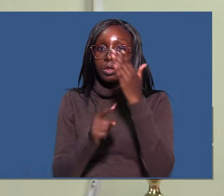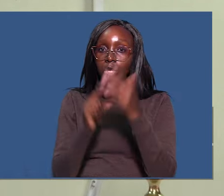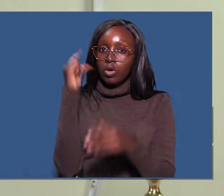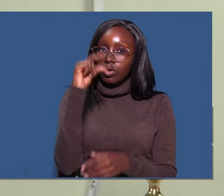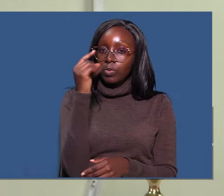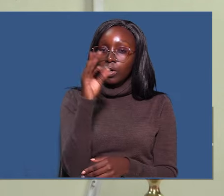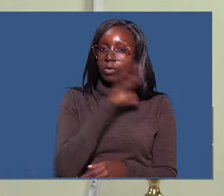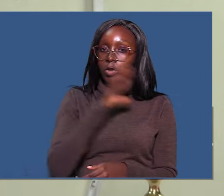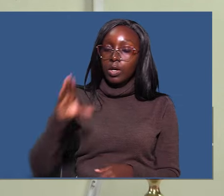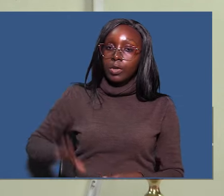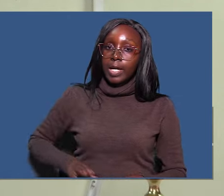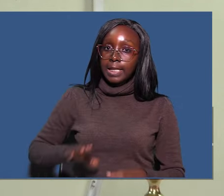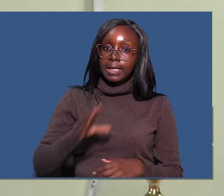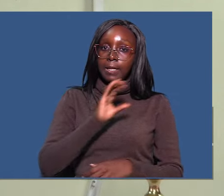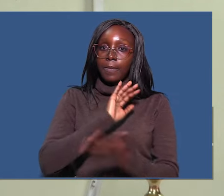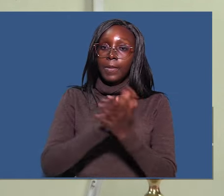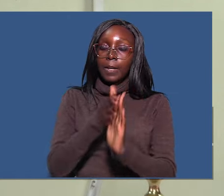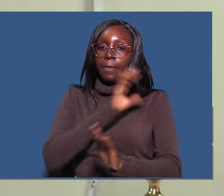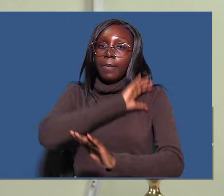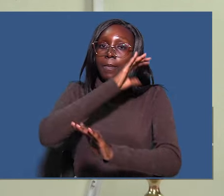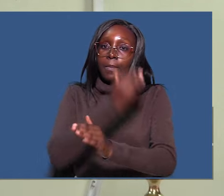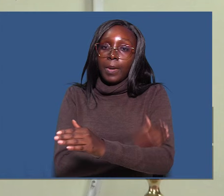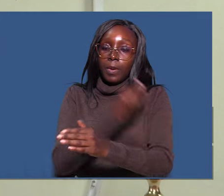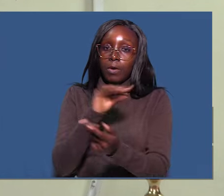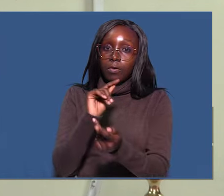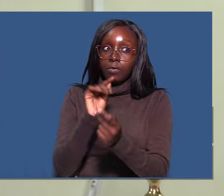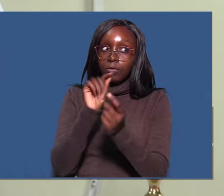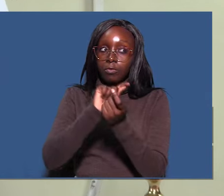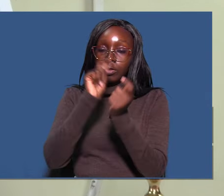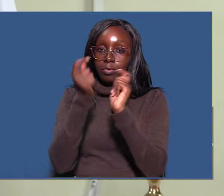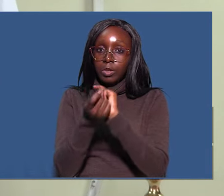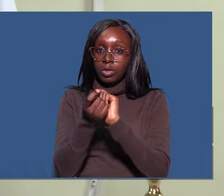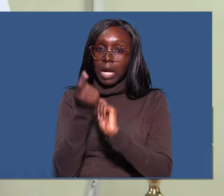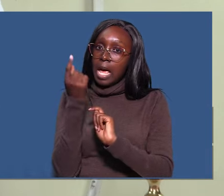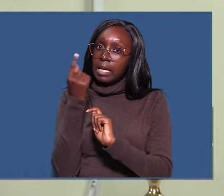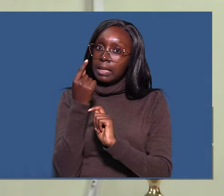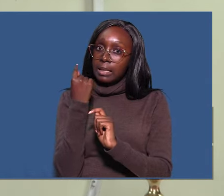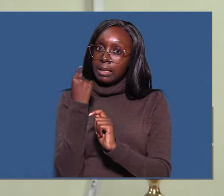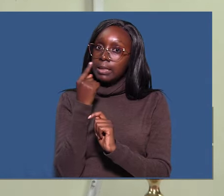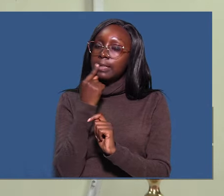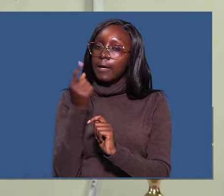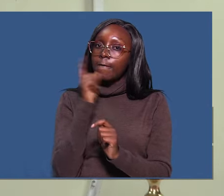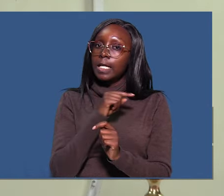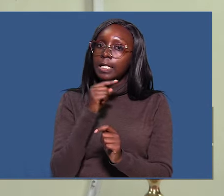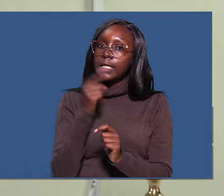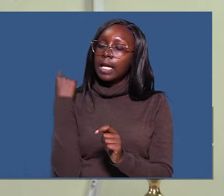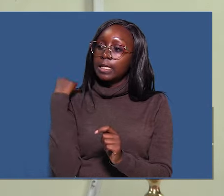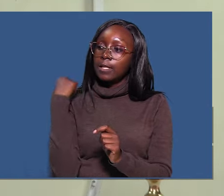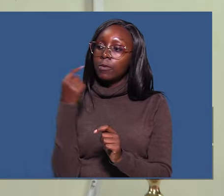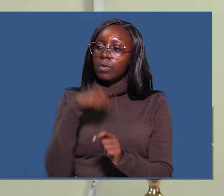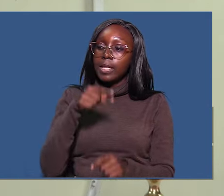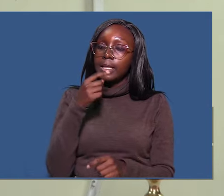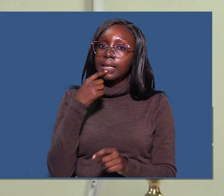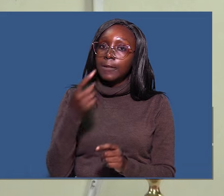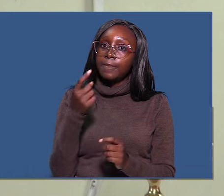Christ is the power of transformation. As I said, yesterday we looked at the inclusivity of the gospel